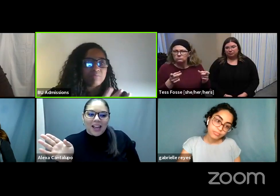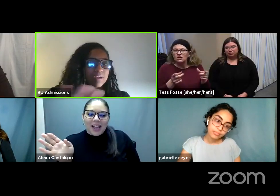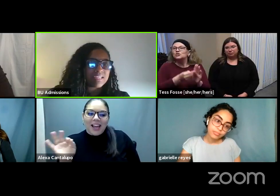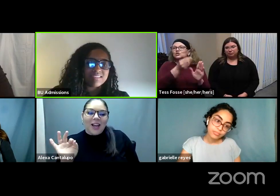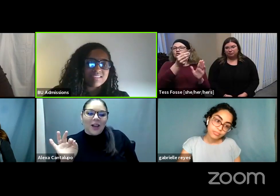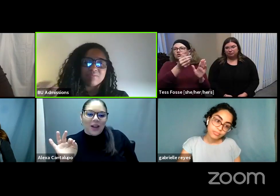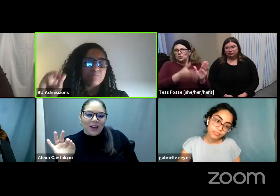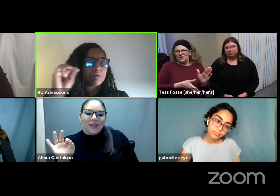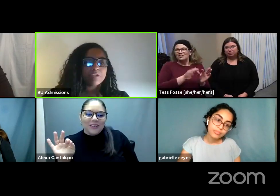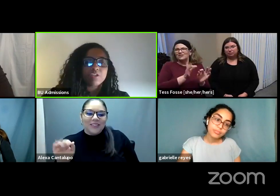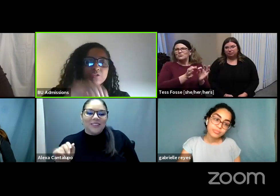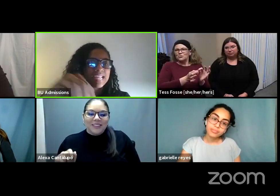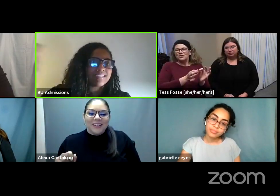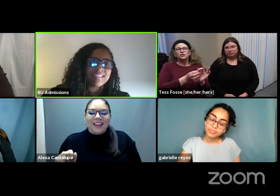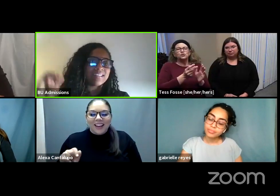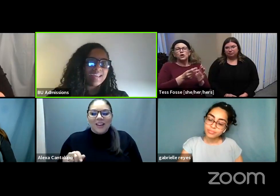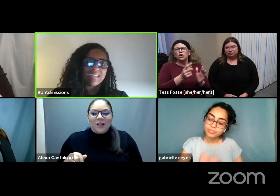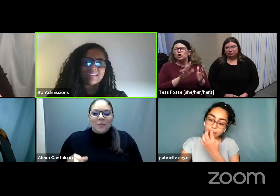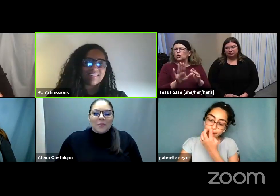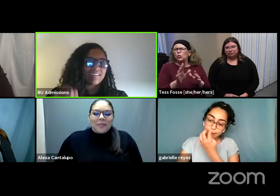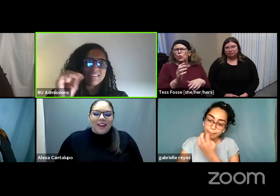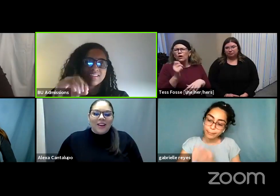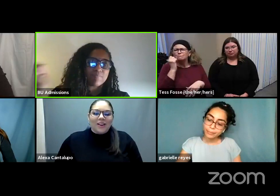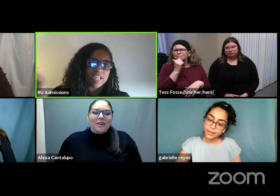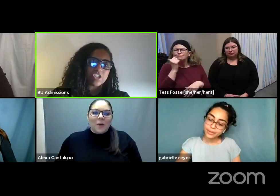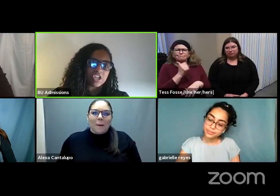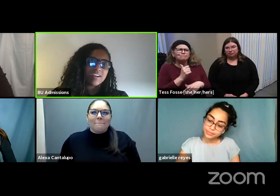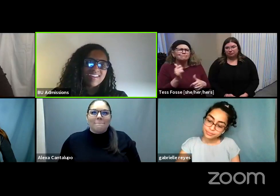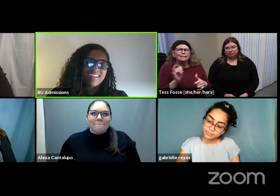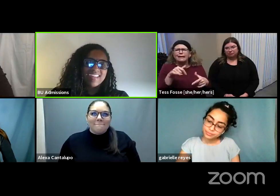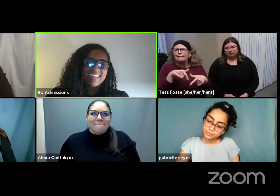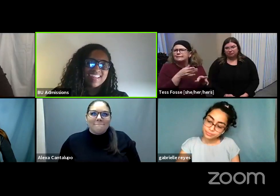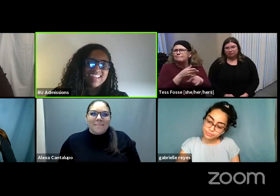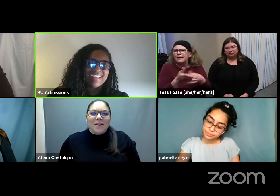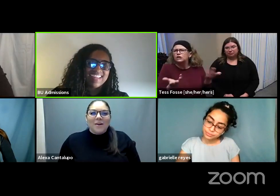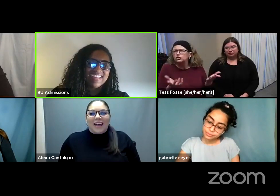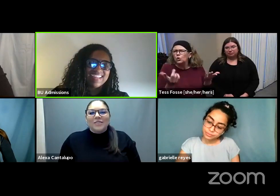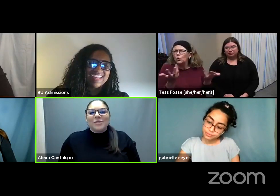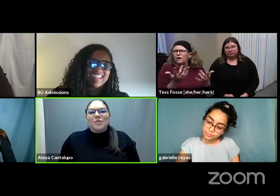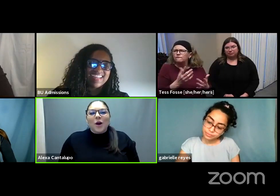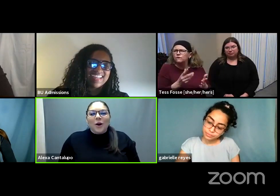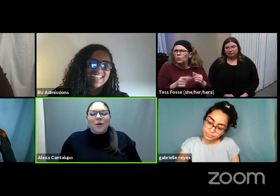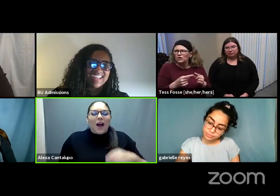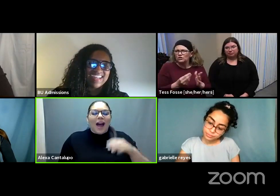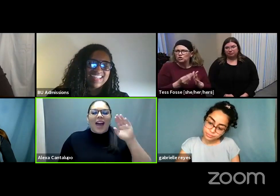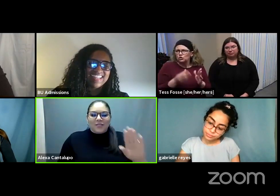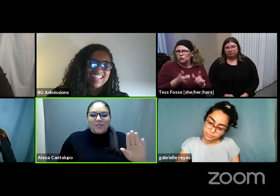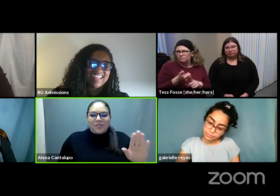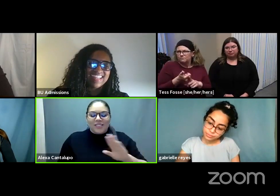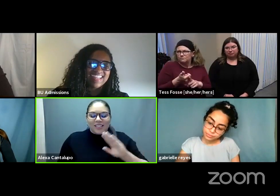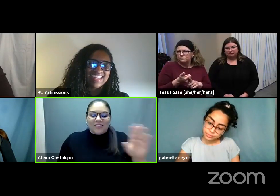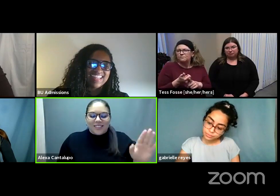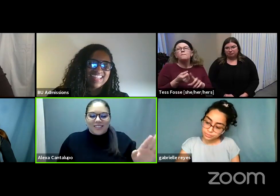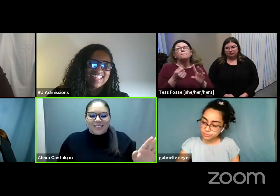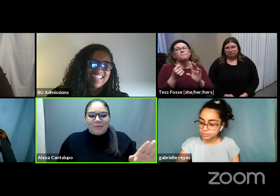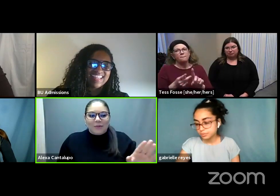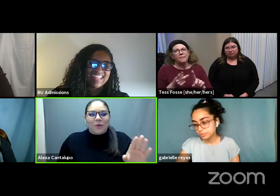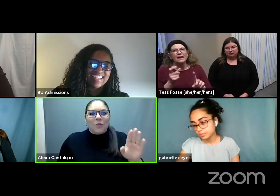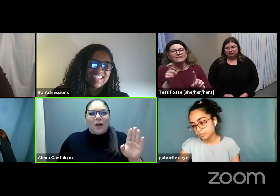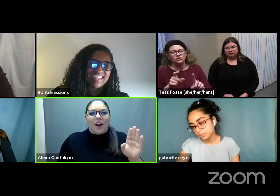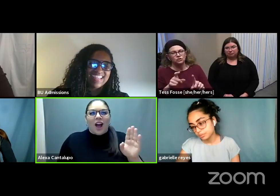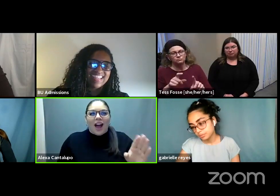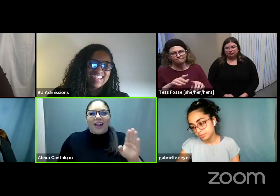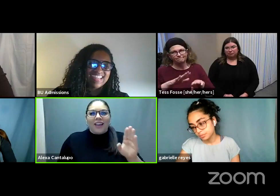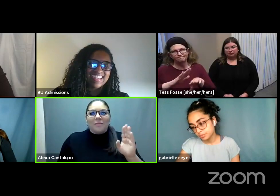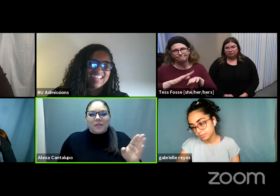student. What was your day-to-day like in this major? Okay, so I have to just give the